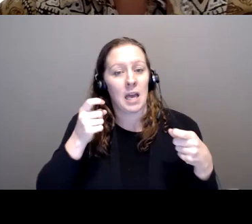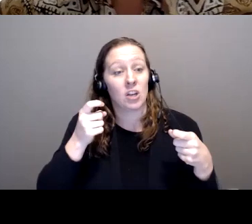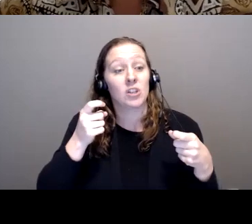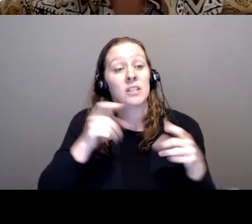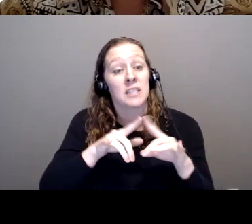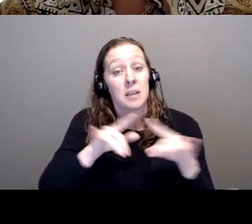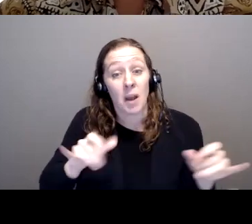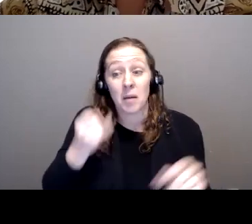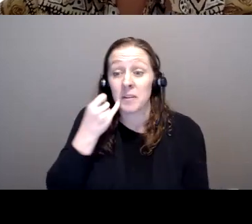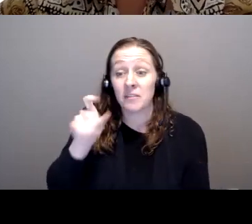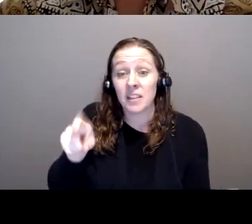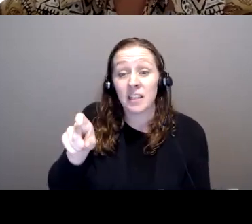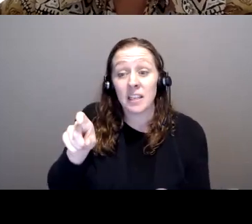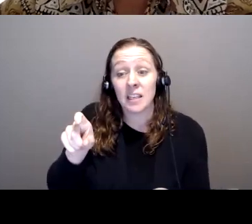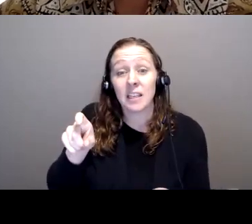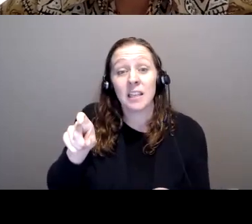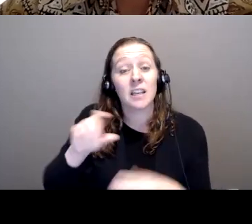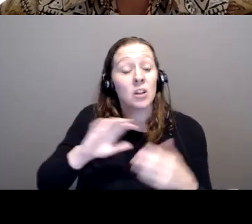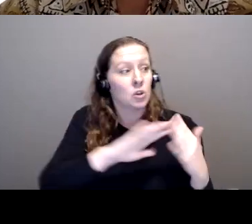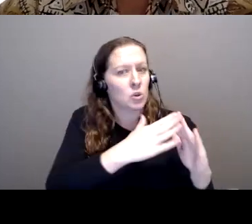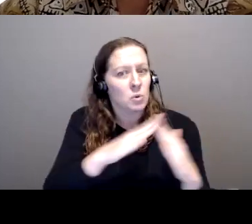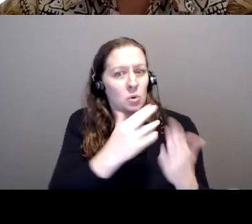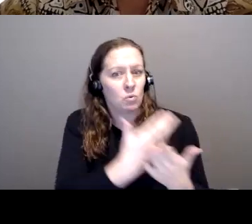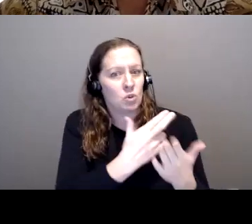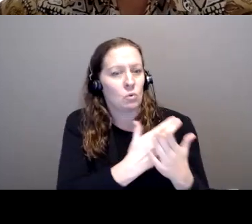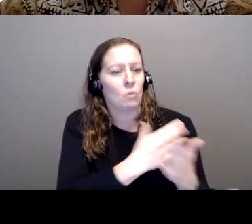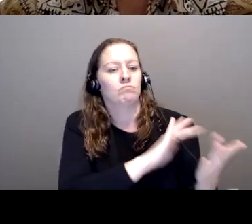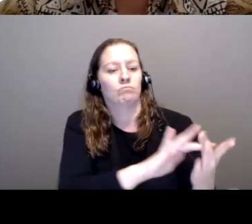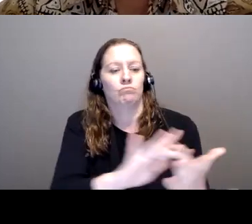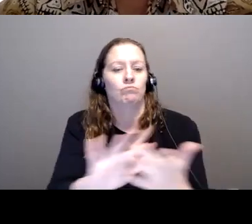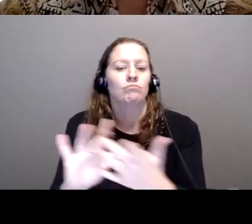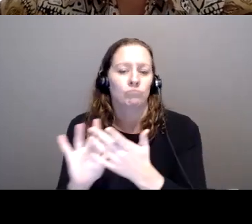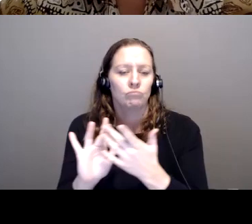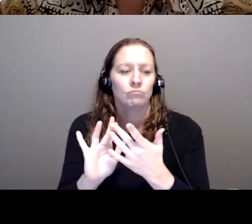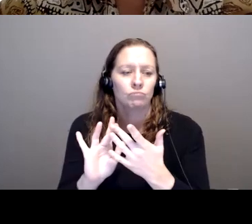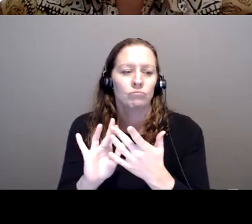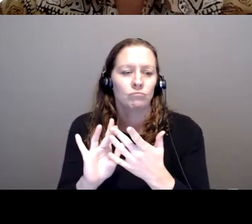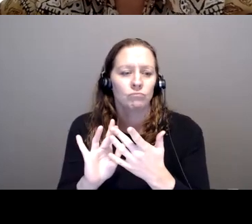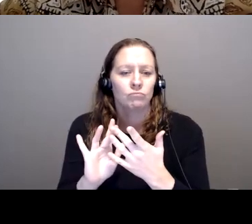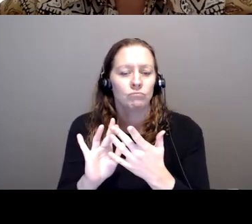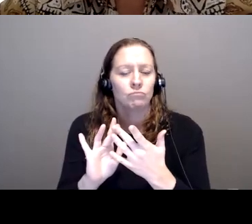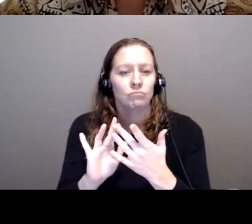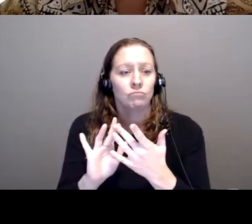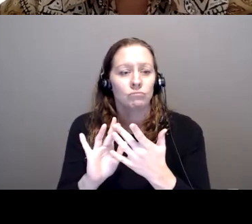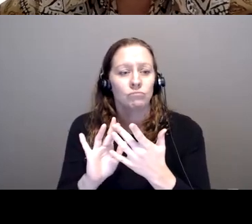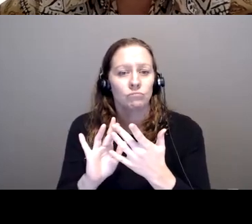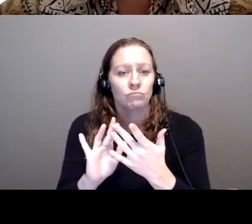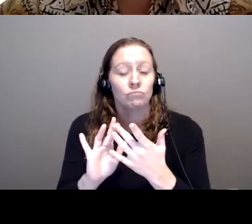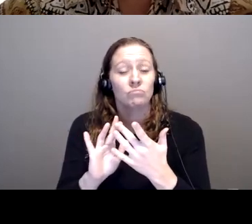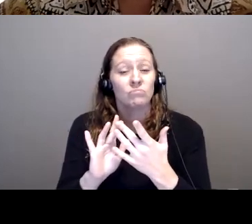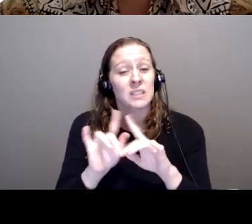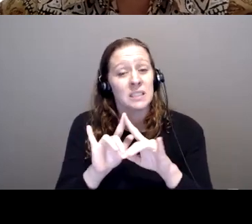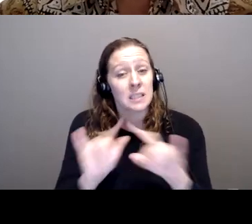the resources within the community and giving them those opportunities to share